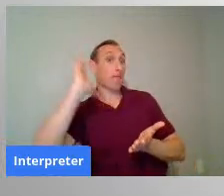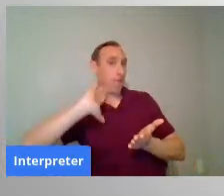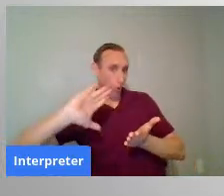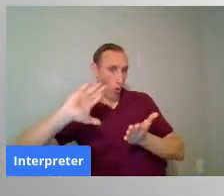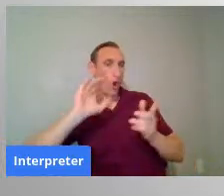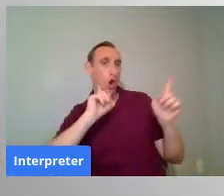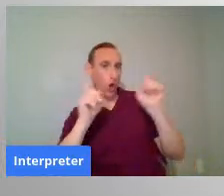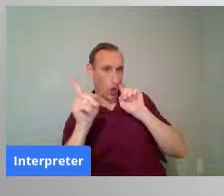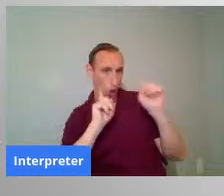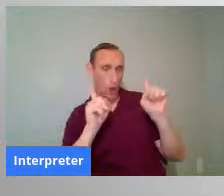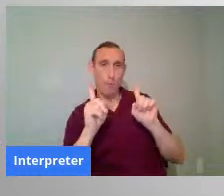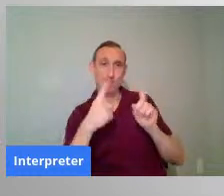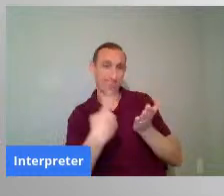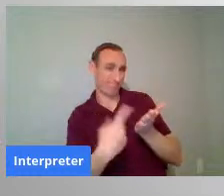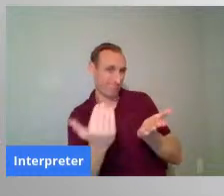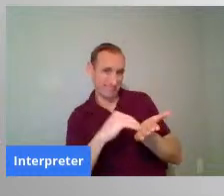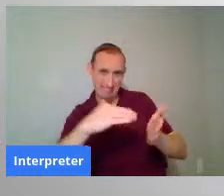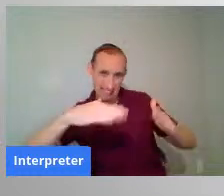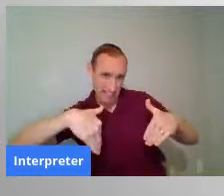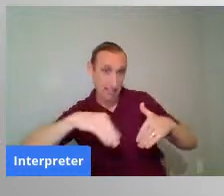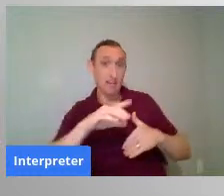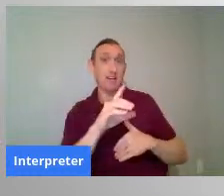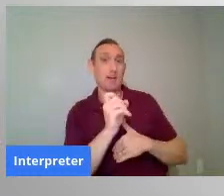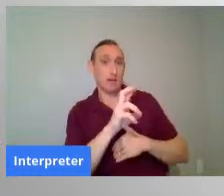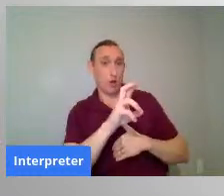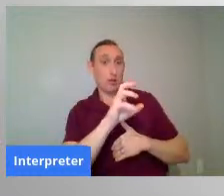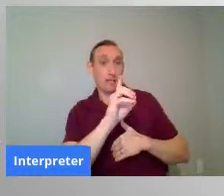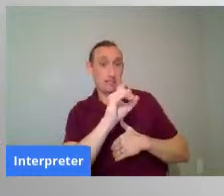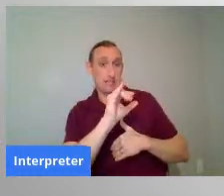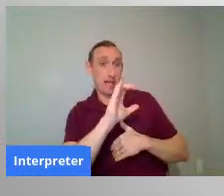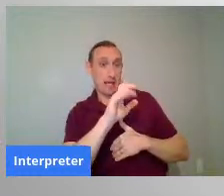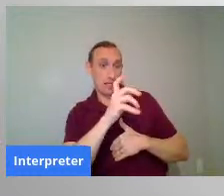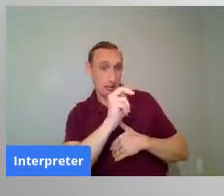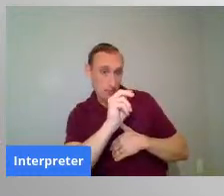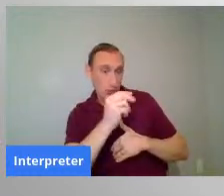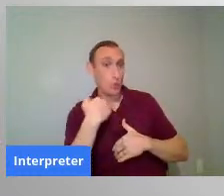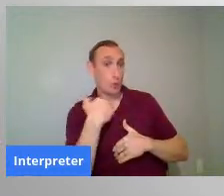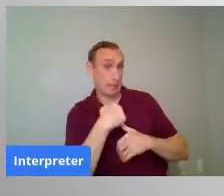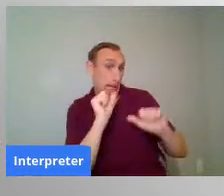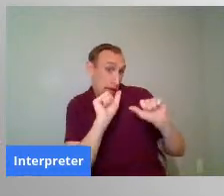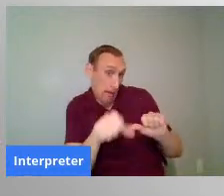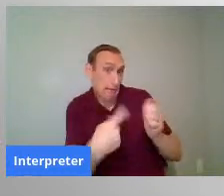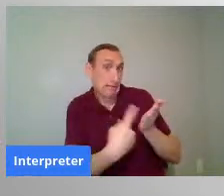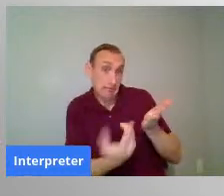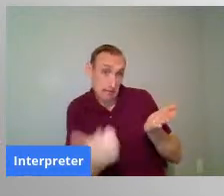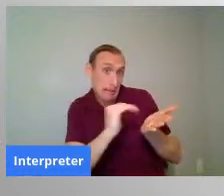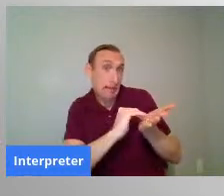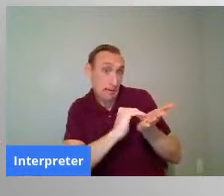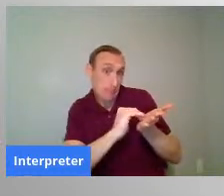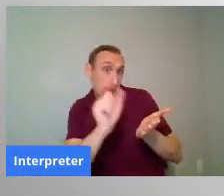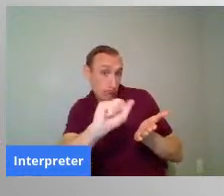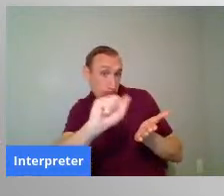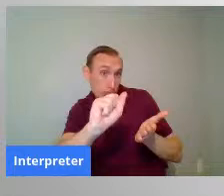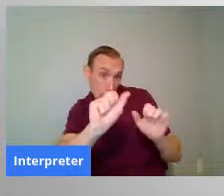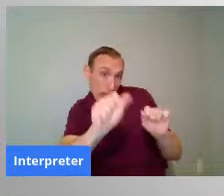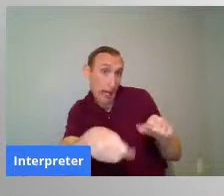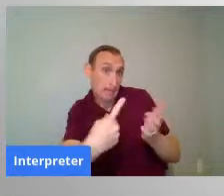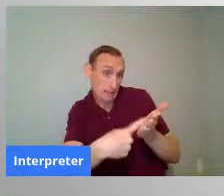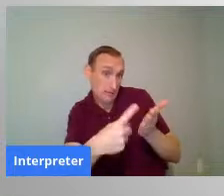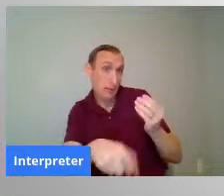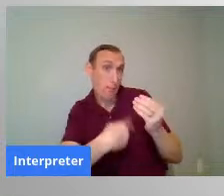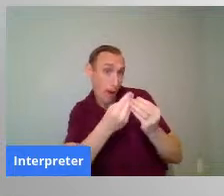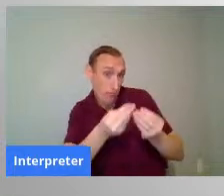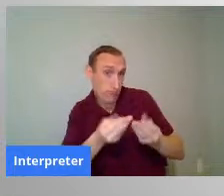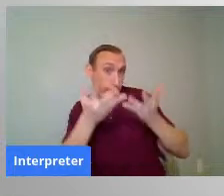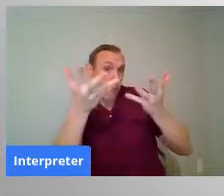we can revisit that, especially in light of some other developments. So that's something that we can look